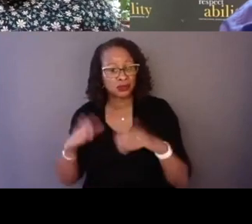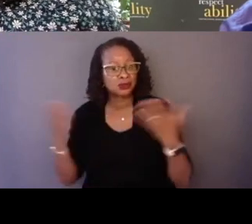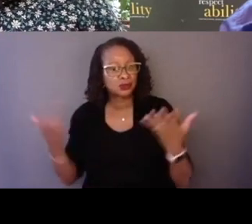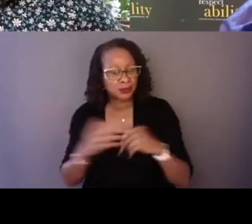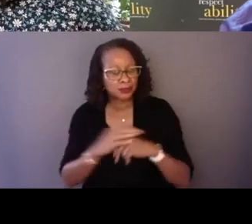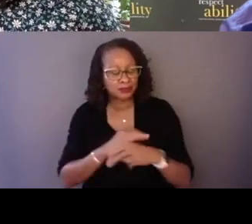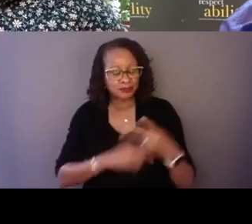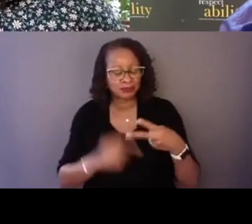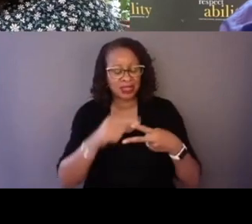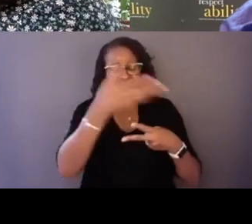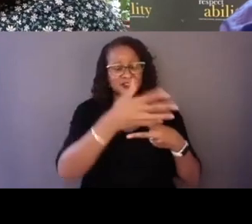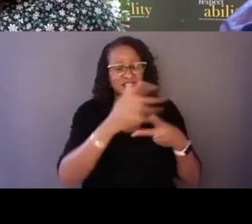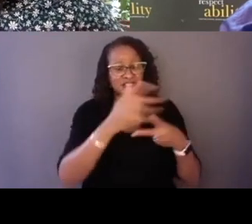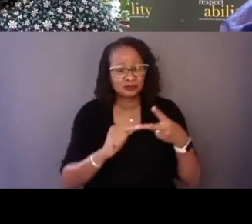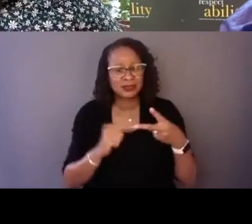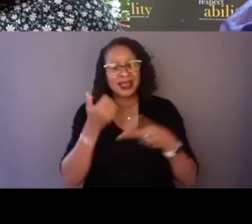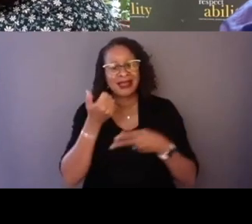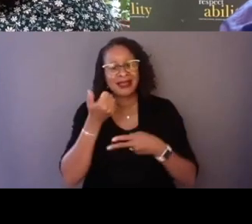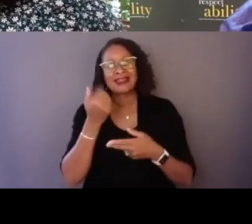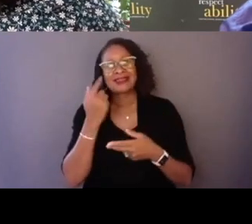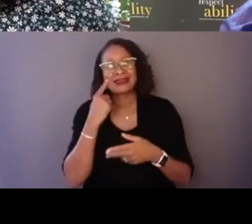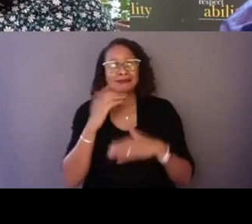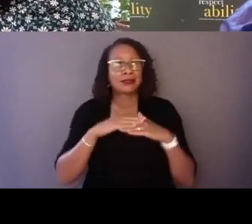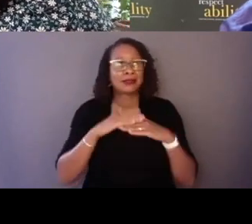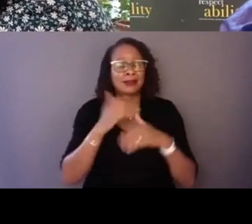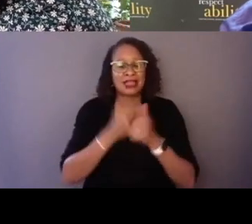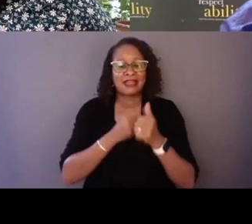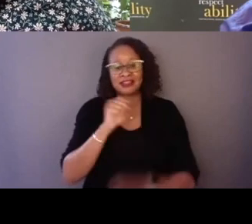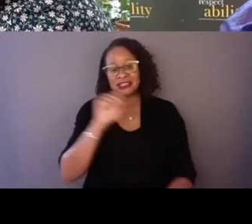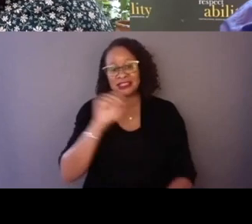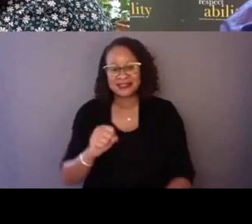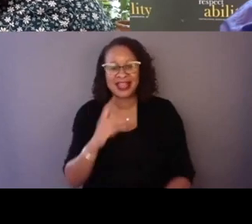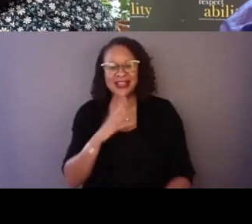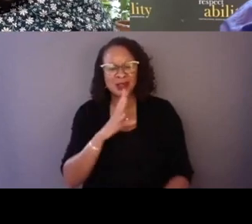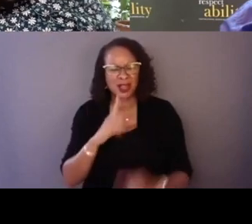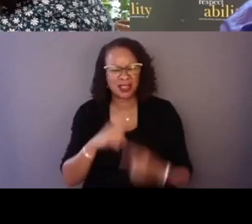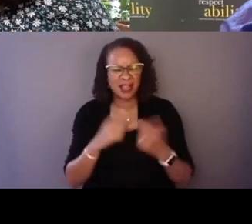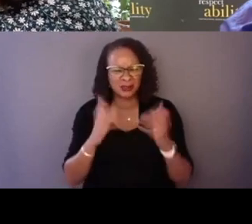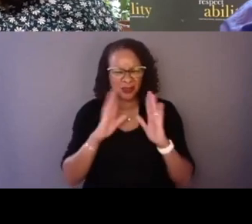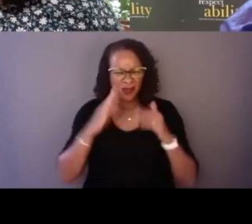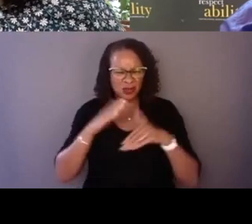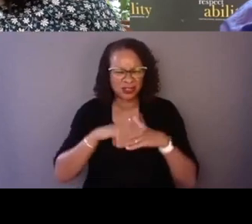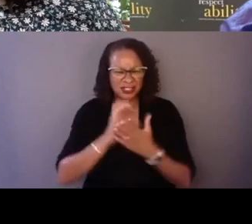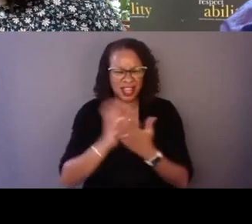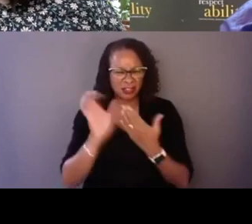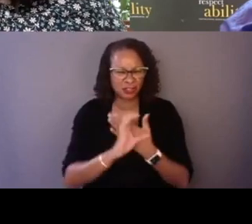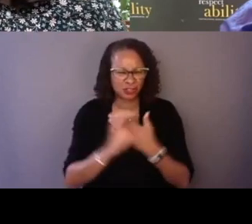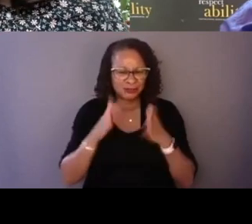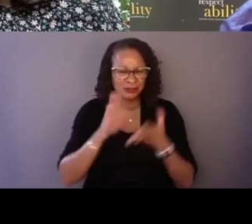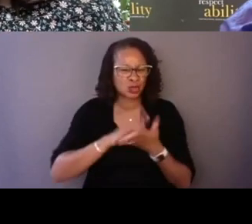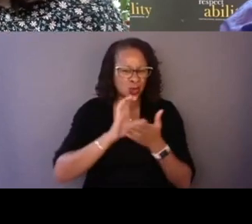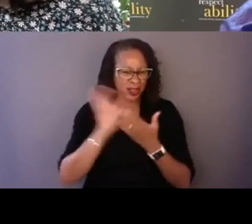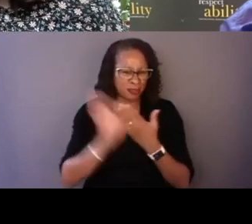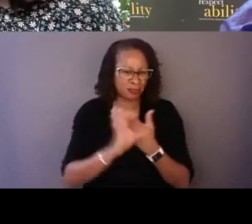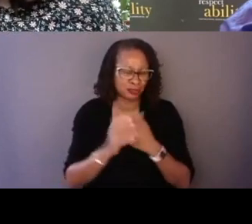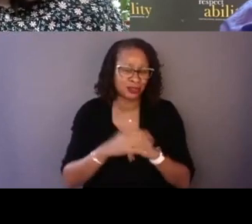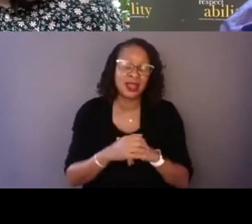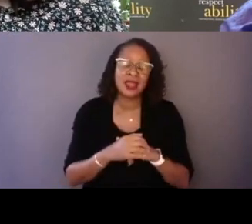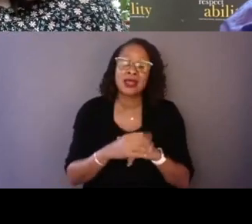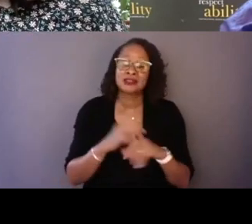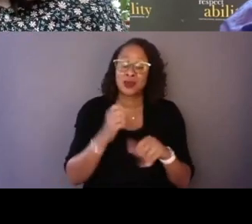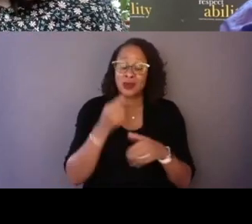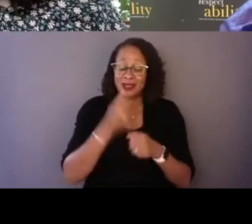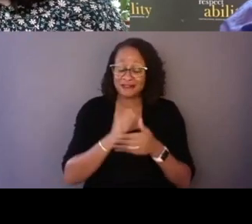least, every semester, I'll say, I talk a lot in semesters and school years because I work with colleges. And so at least every semester